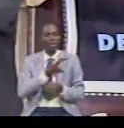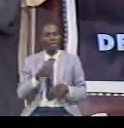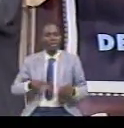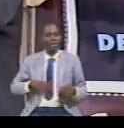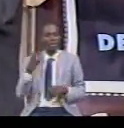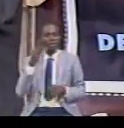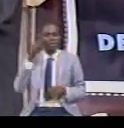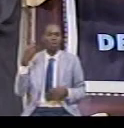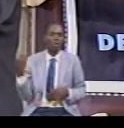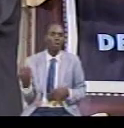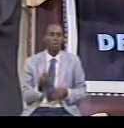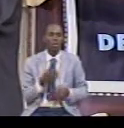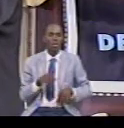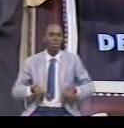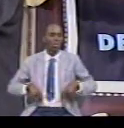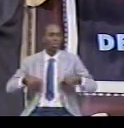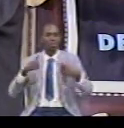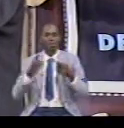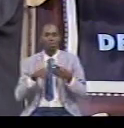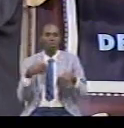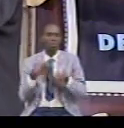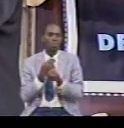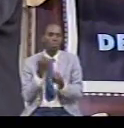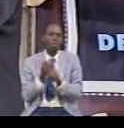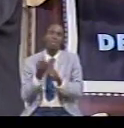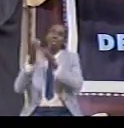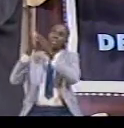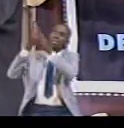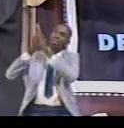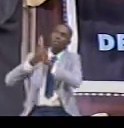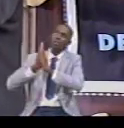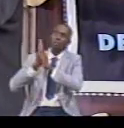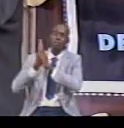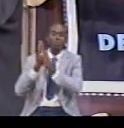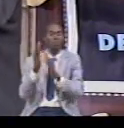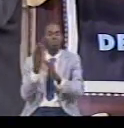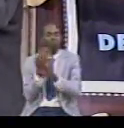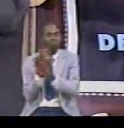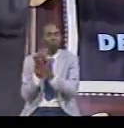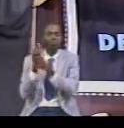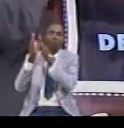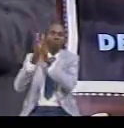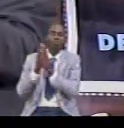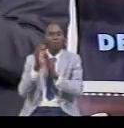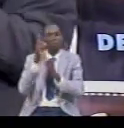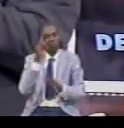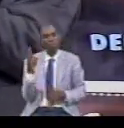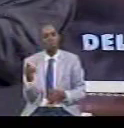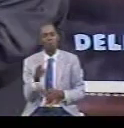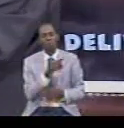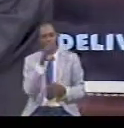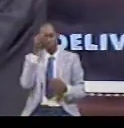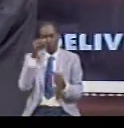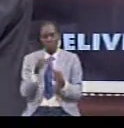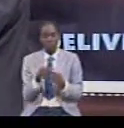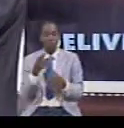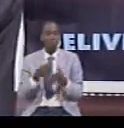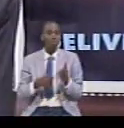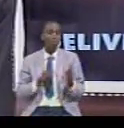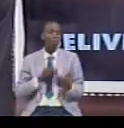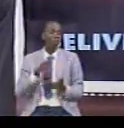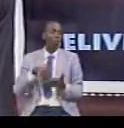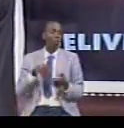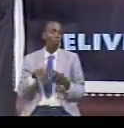for them. He ever lived to make intercession for them. You remember what I read to you already in John